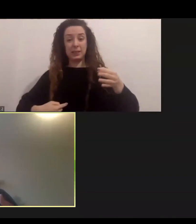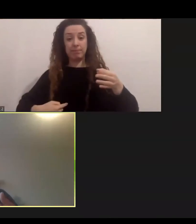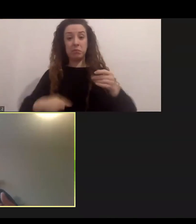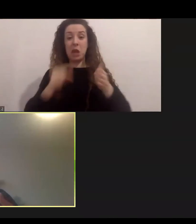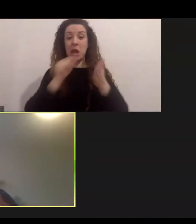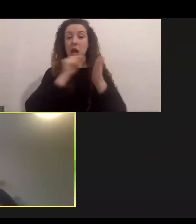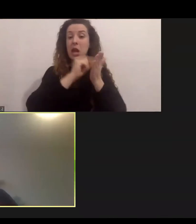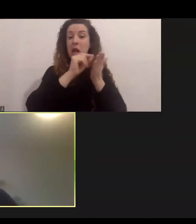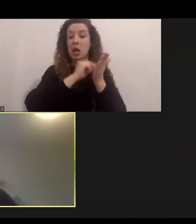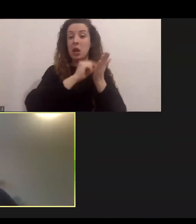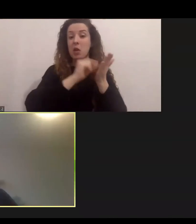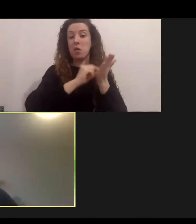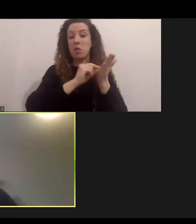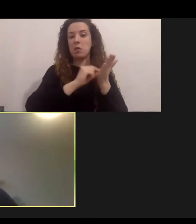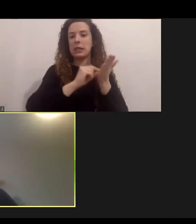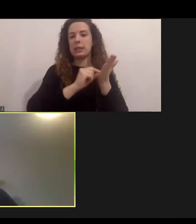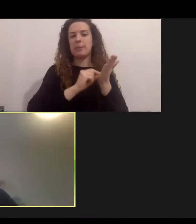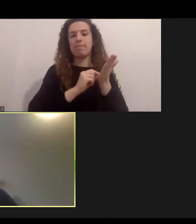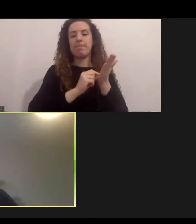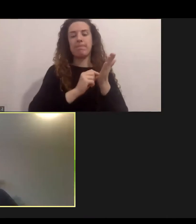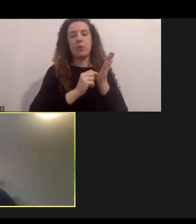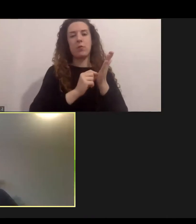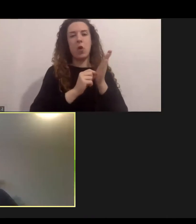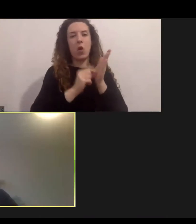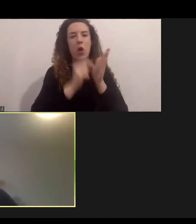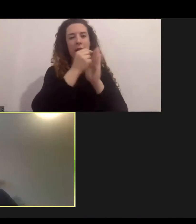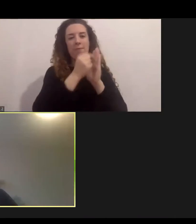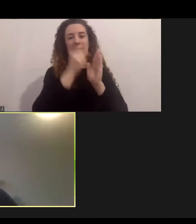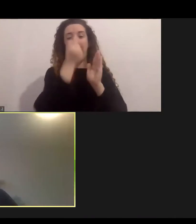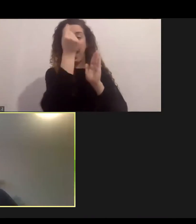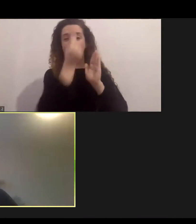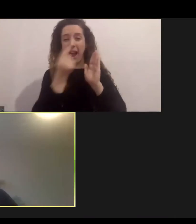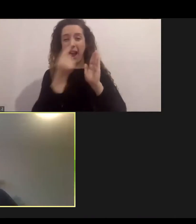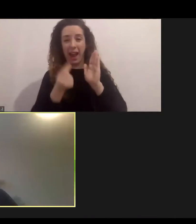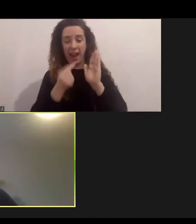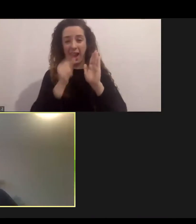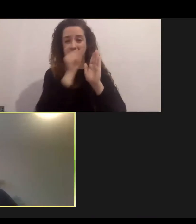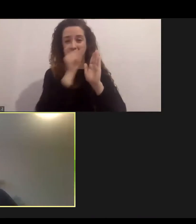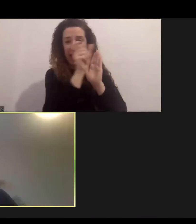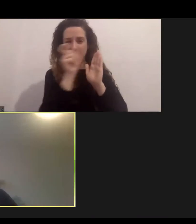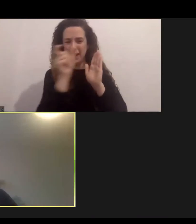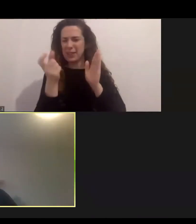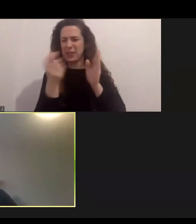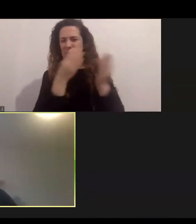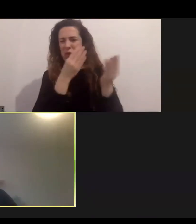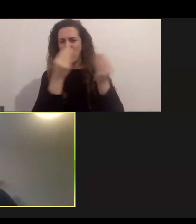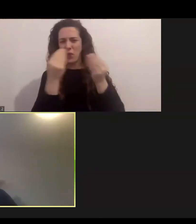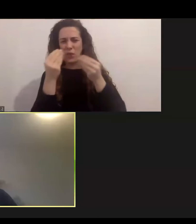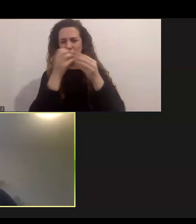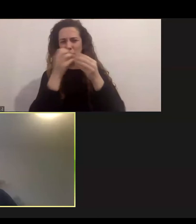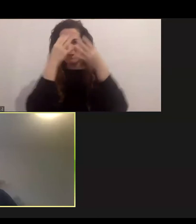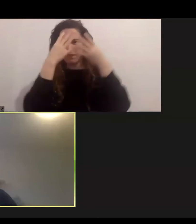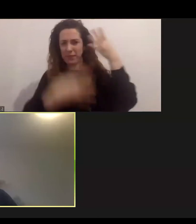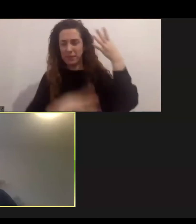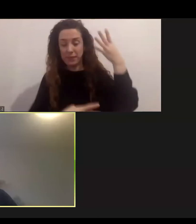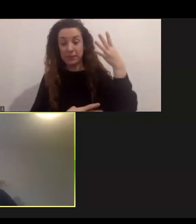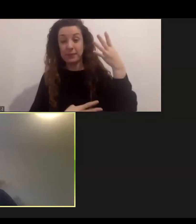it changed the meaning of the Chinese word. So it was very